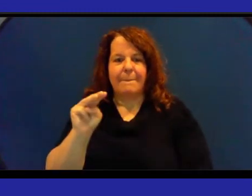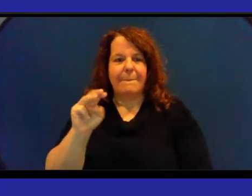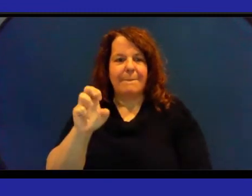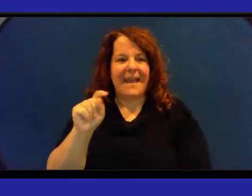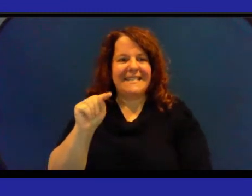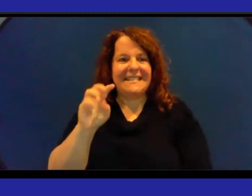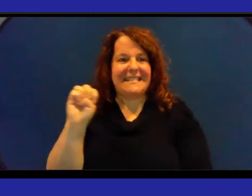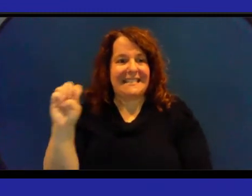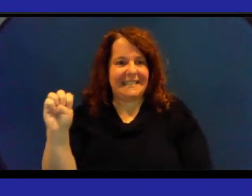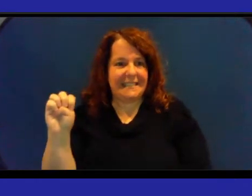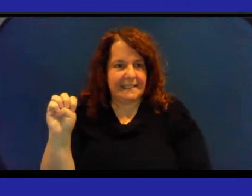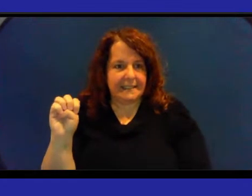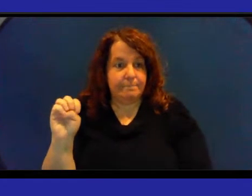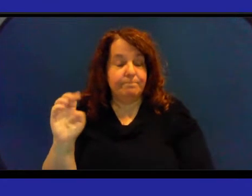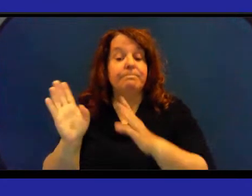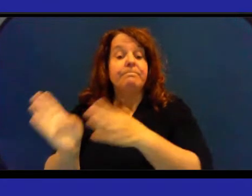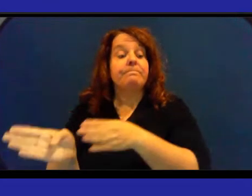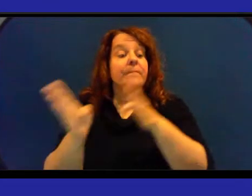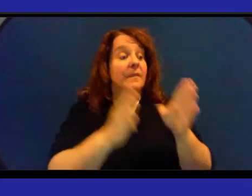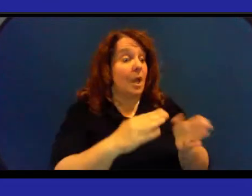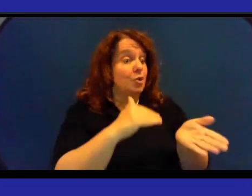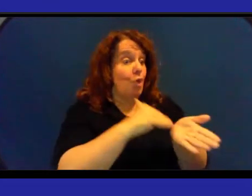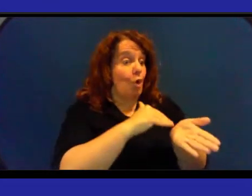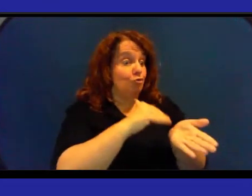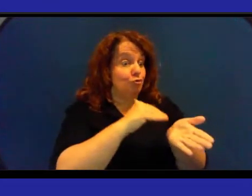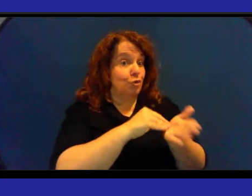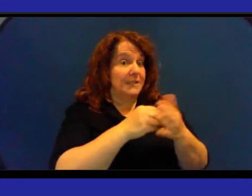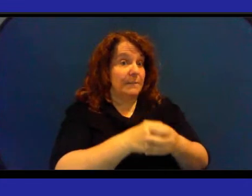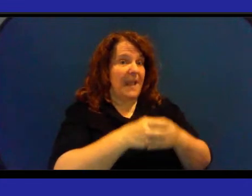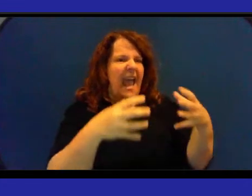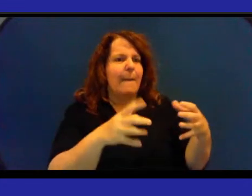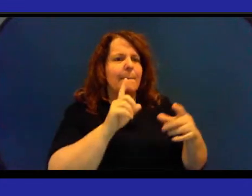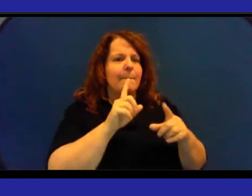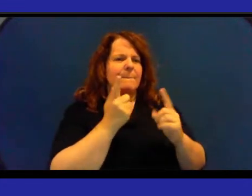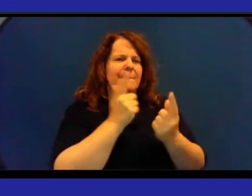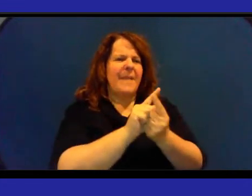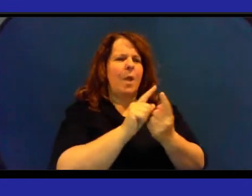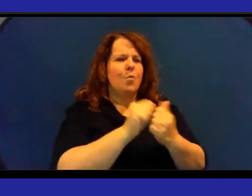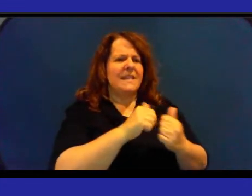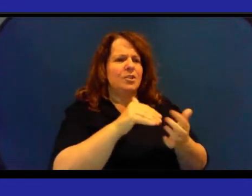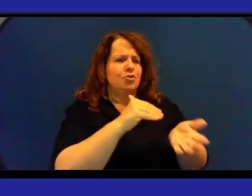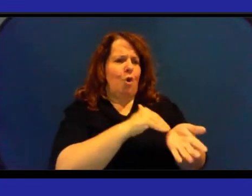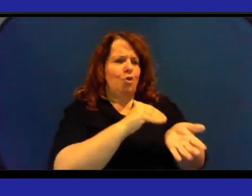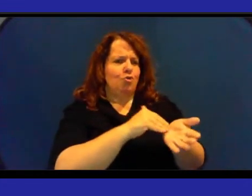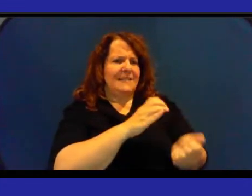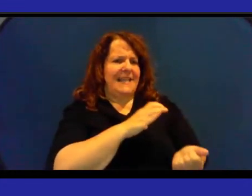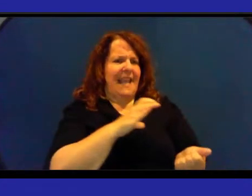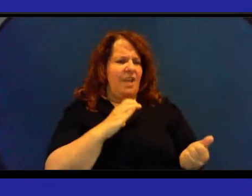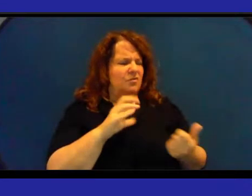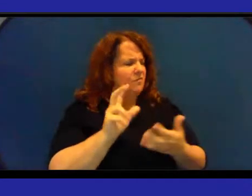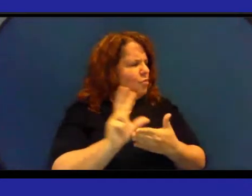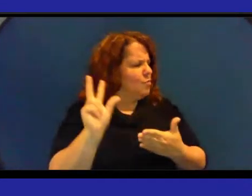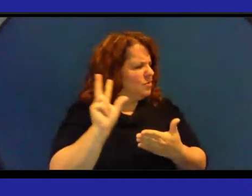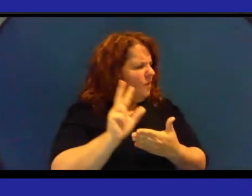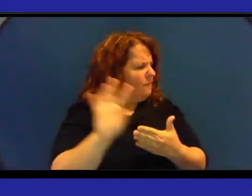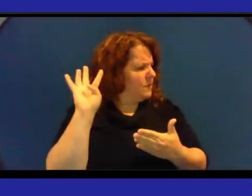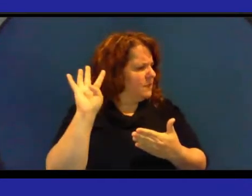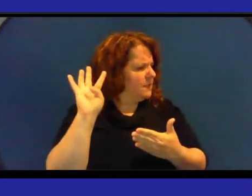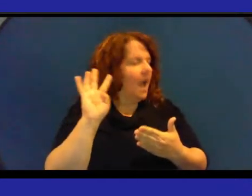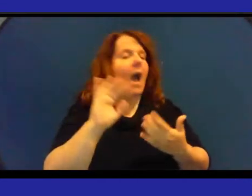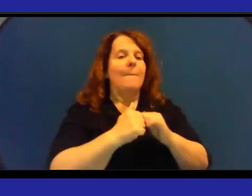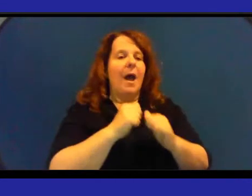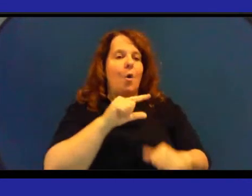physician expansion, I actually met with Doctors Council about 3 or 4 weeks ago and presented as part of the quality improvement